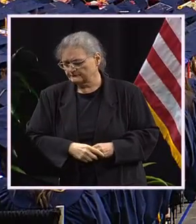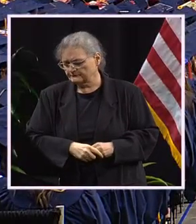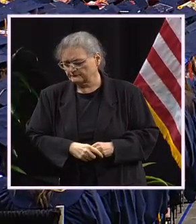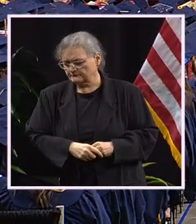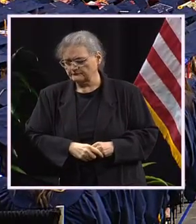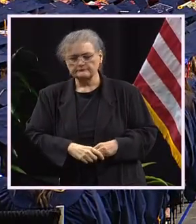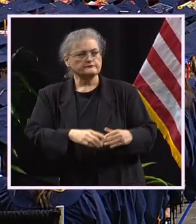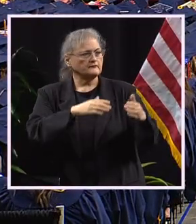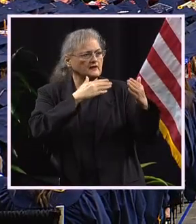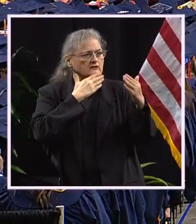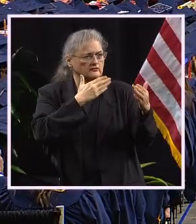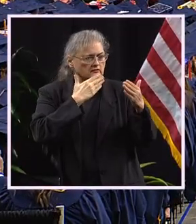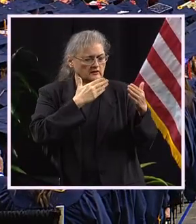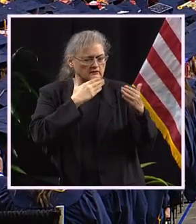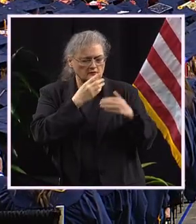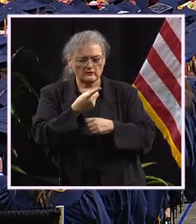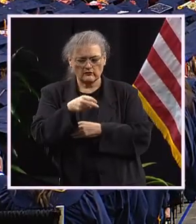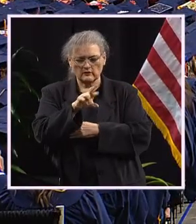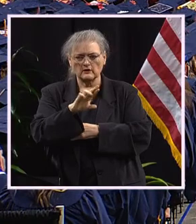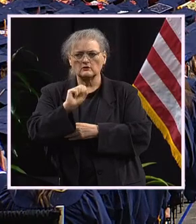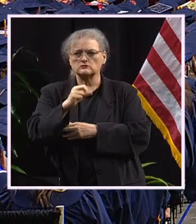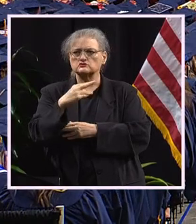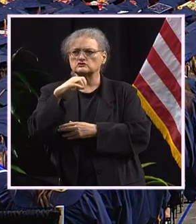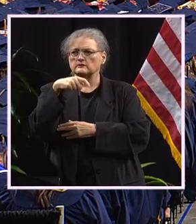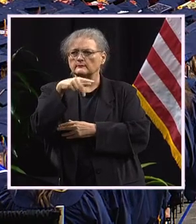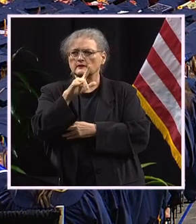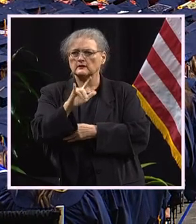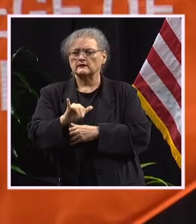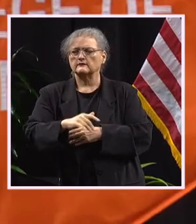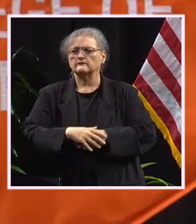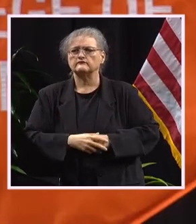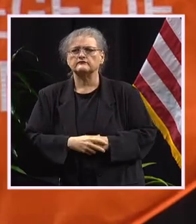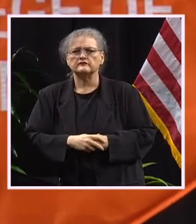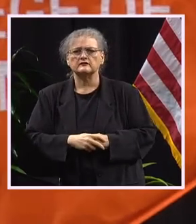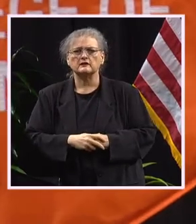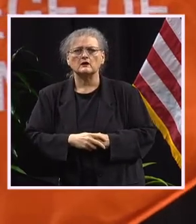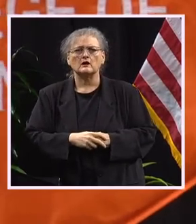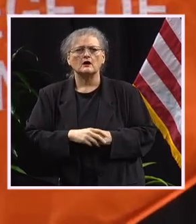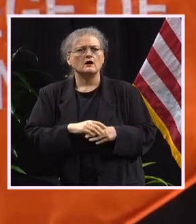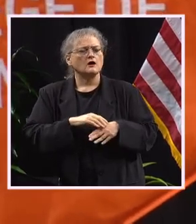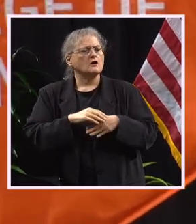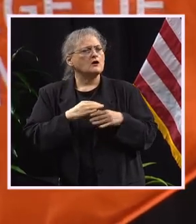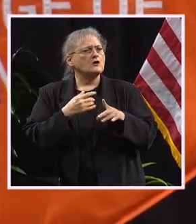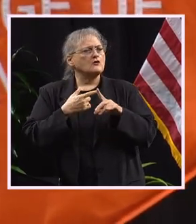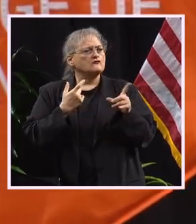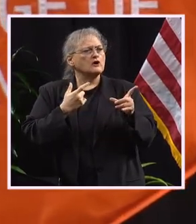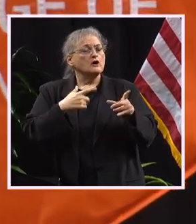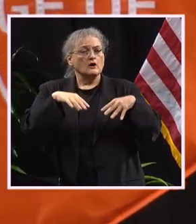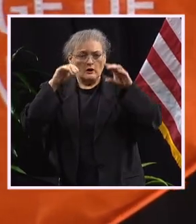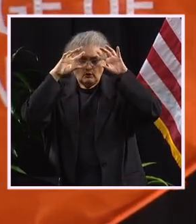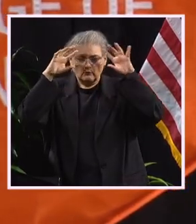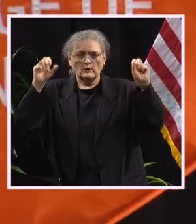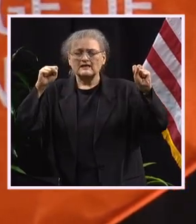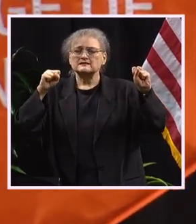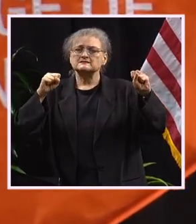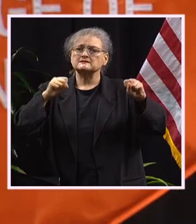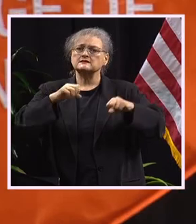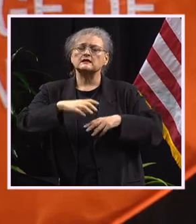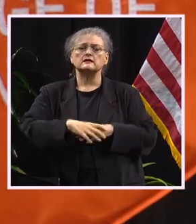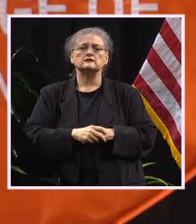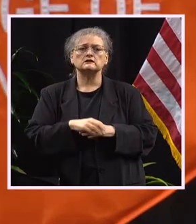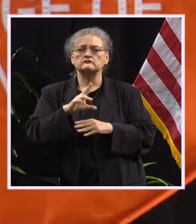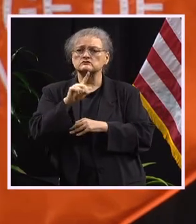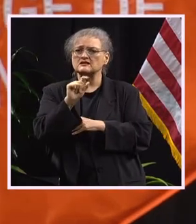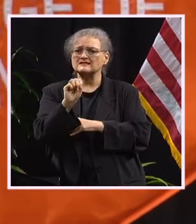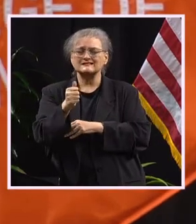Thank you, Dr. Shipley, for that introduction. On behalf of President Amy, who is unable to be here tonight, hello to